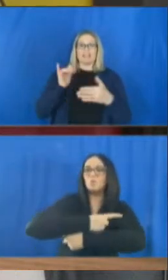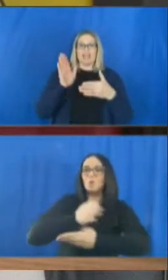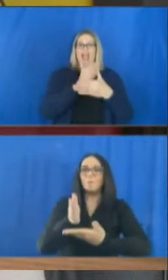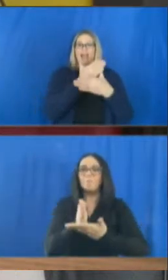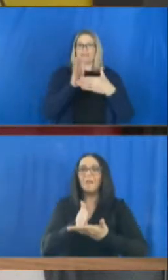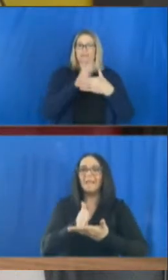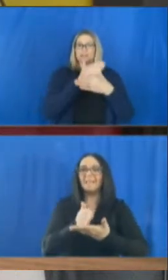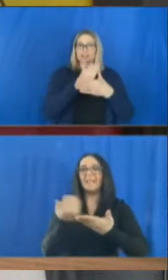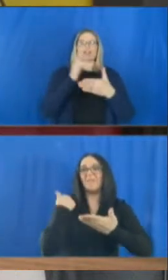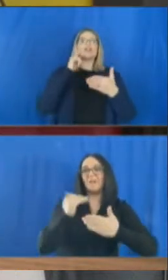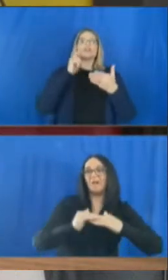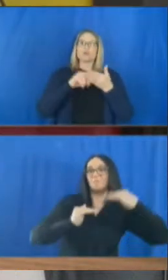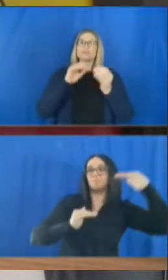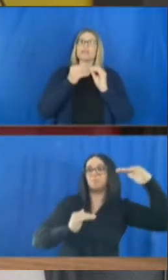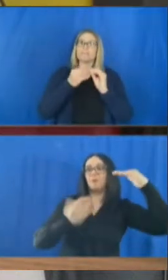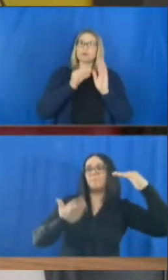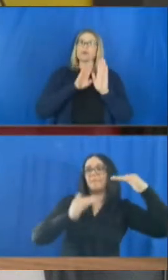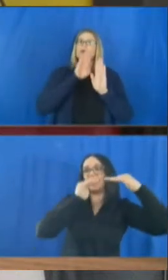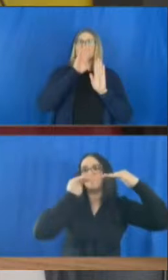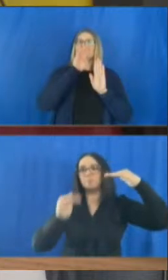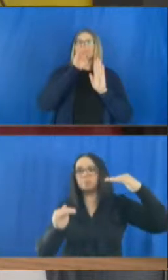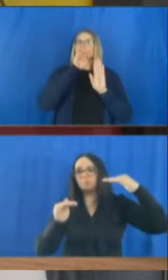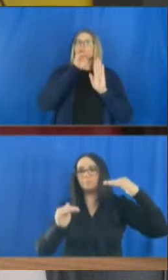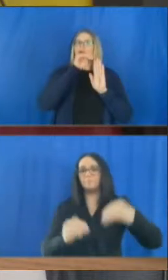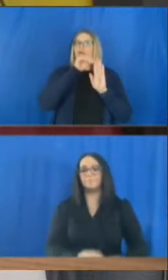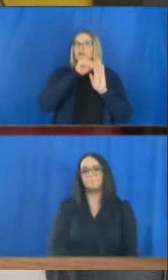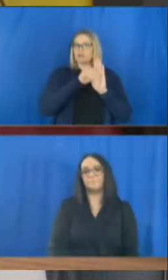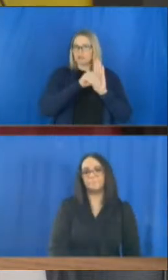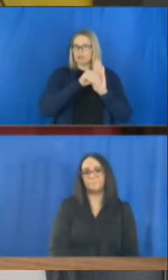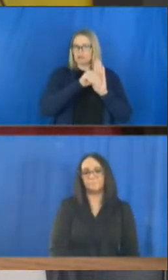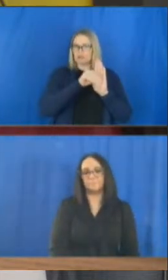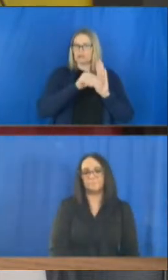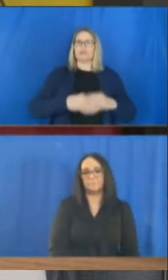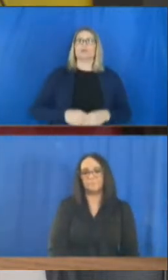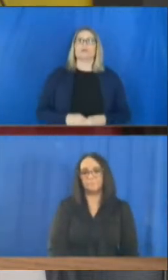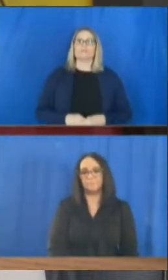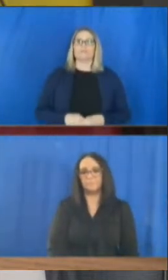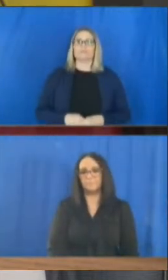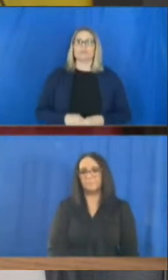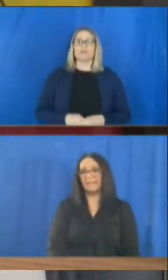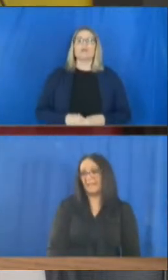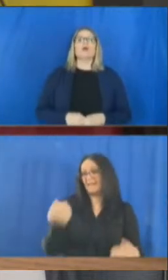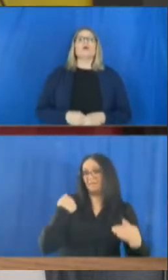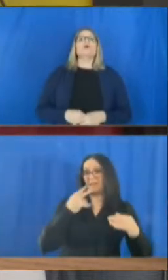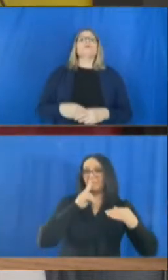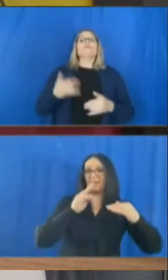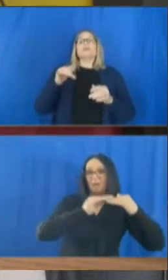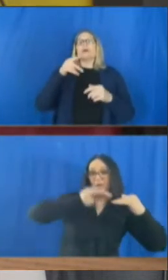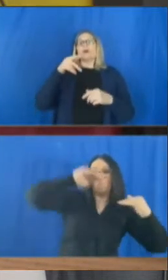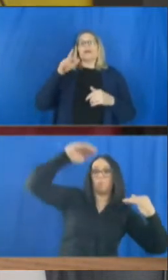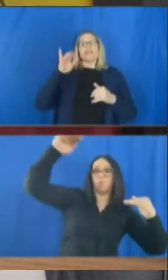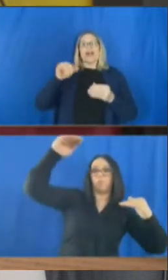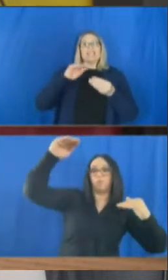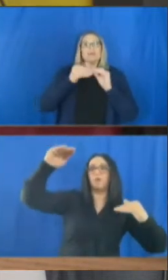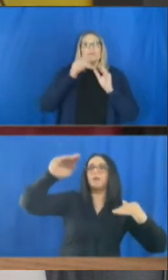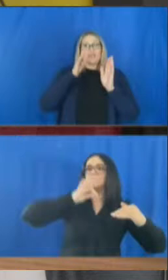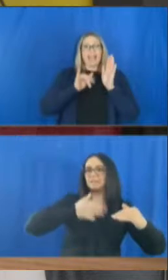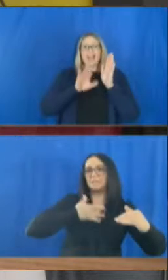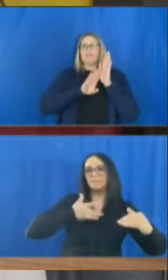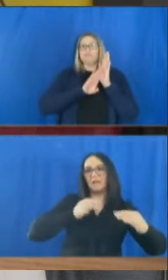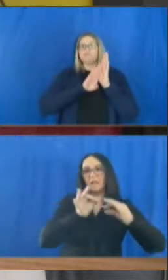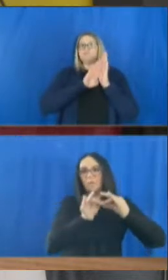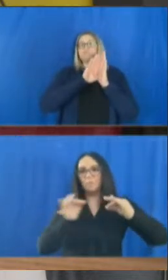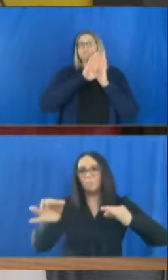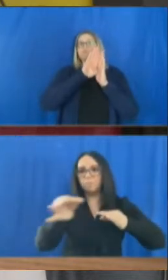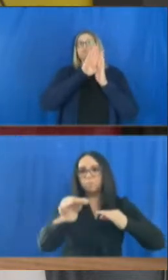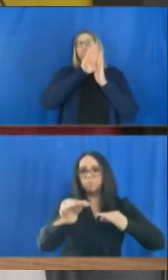goals that we wanted to do while the healthcare system continued to work, both regional health authorities working very closely together along with